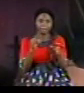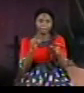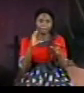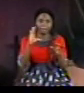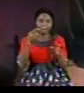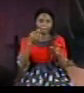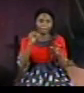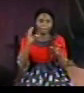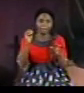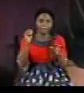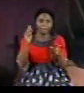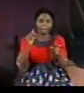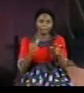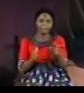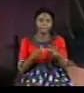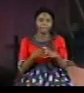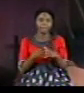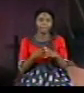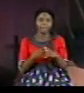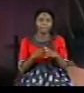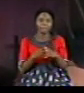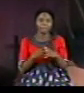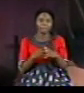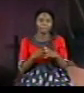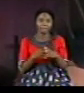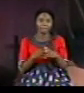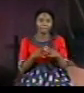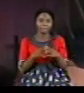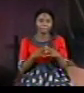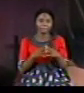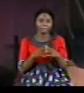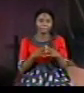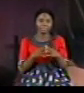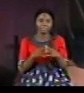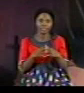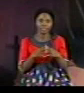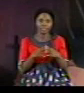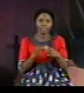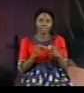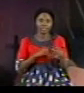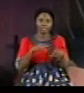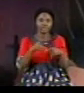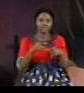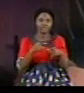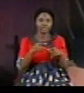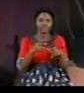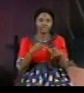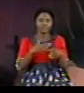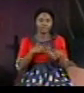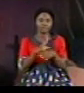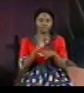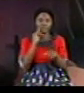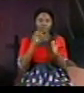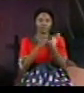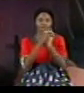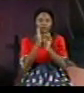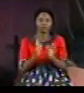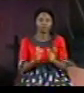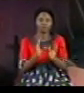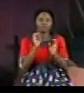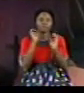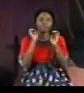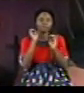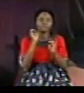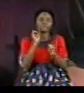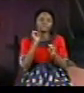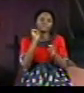I'm from Delta State. I attend Christian Evangelical Faith Assembly. have been having waist pain for the